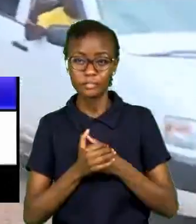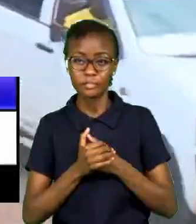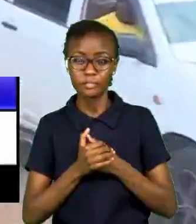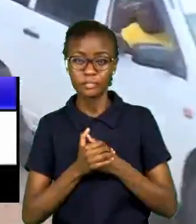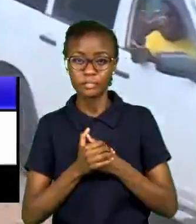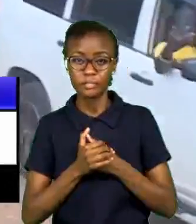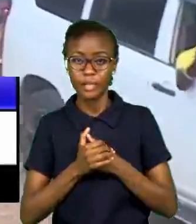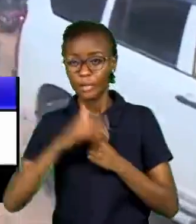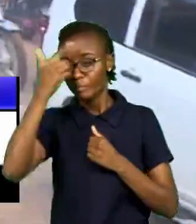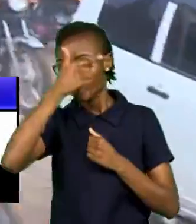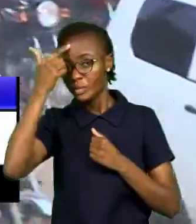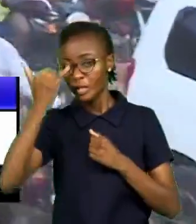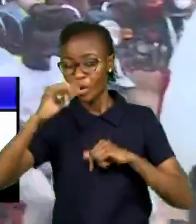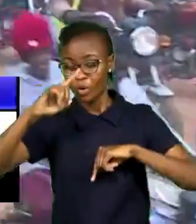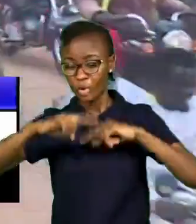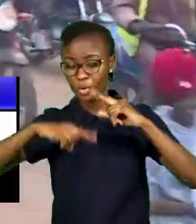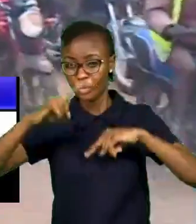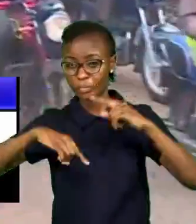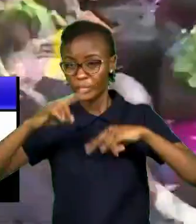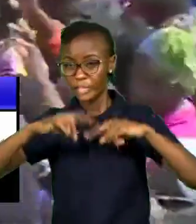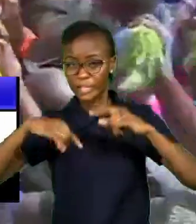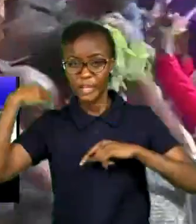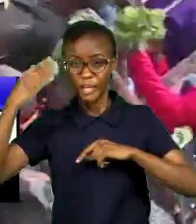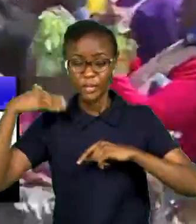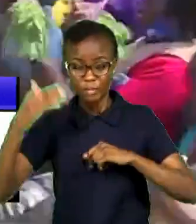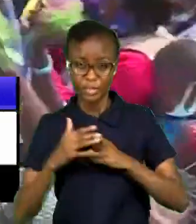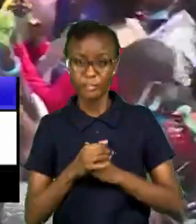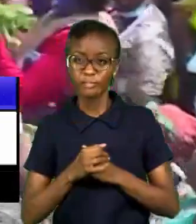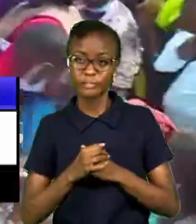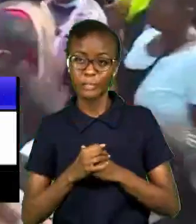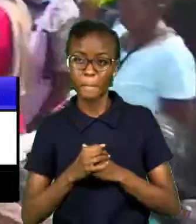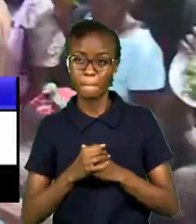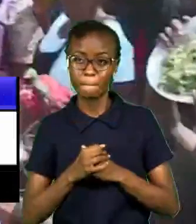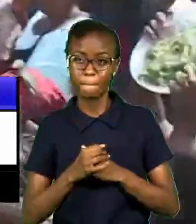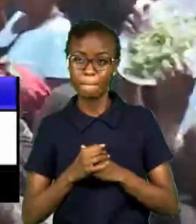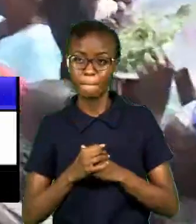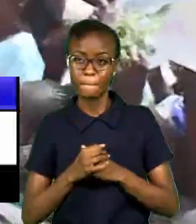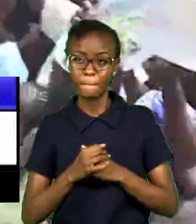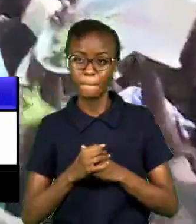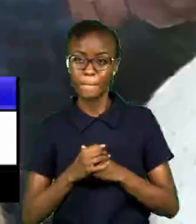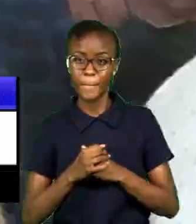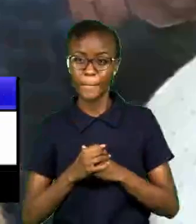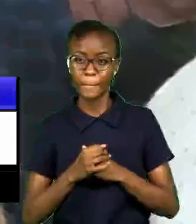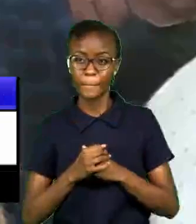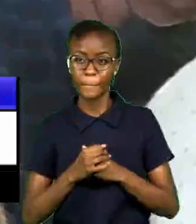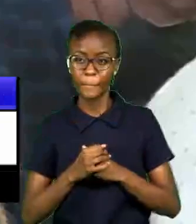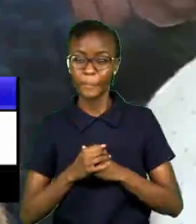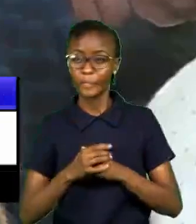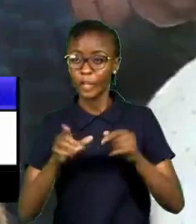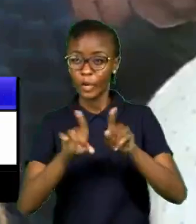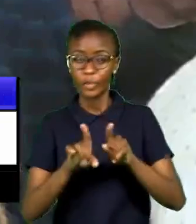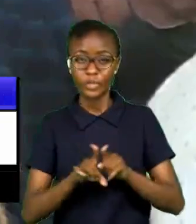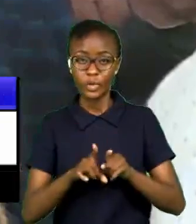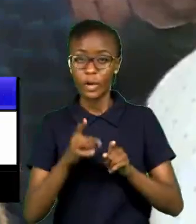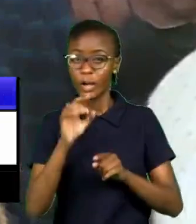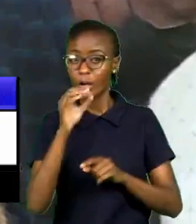perennial competitors are raising the bar so high each day. Kilgori is under Sumabogi. It is on the same breath that